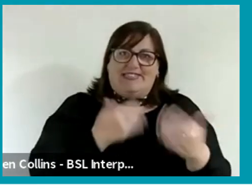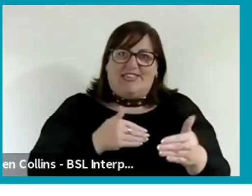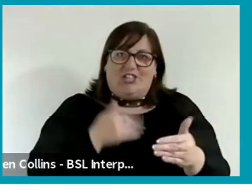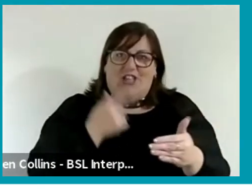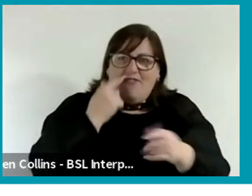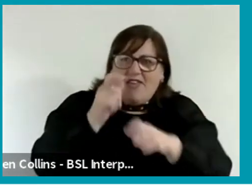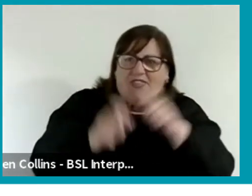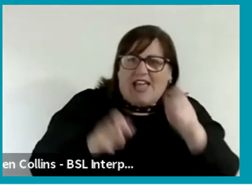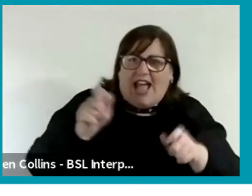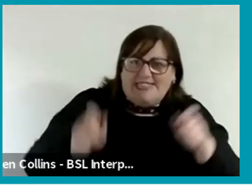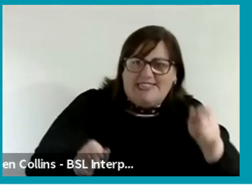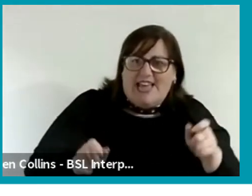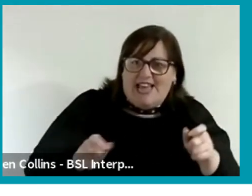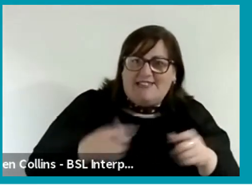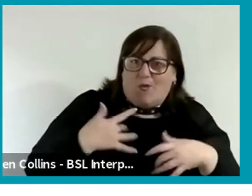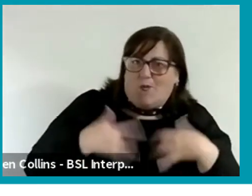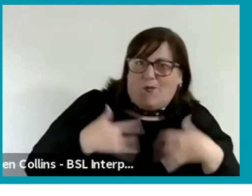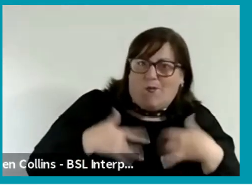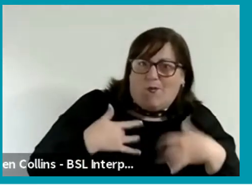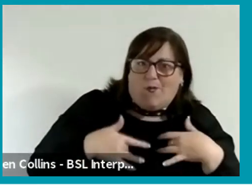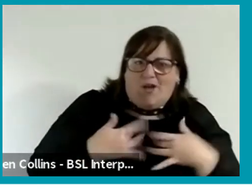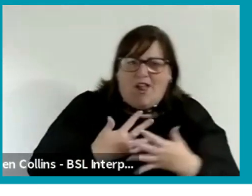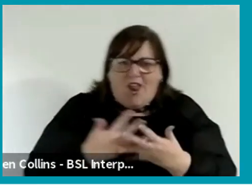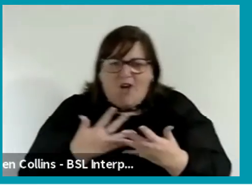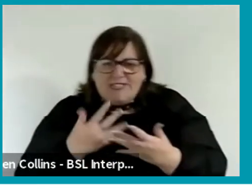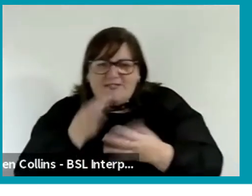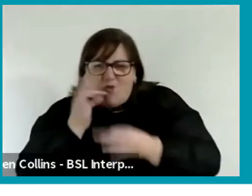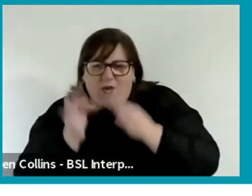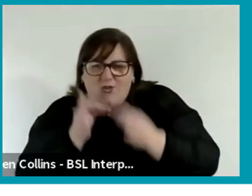because the questions just weren't stopping there. They were just